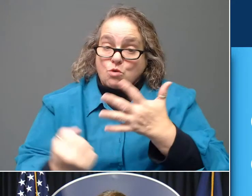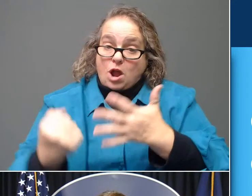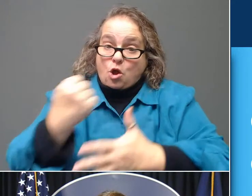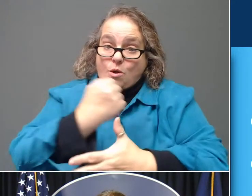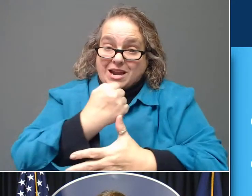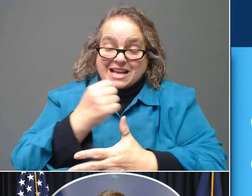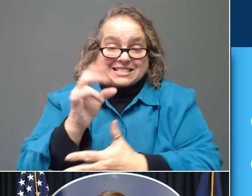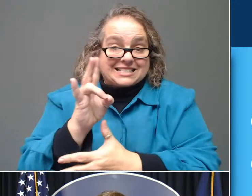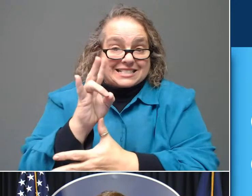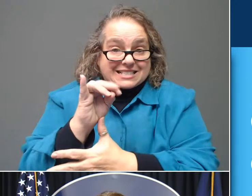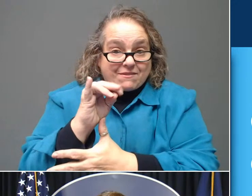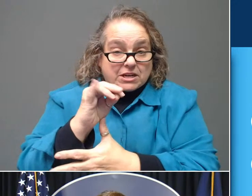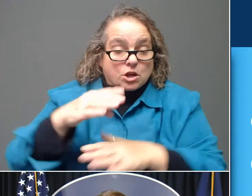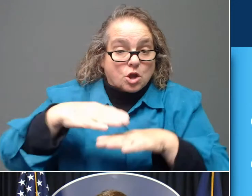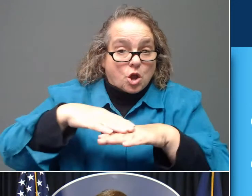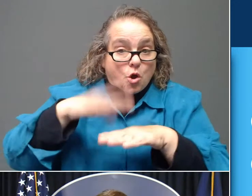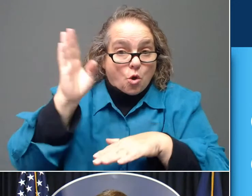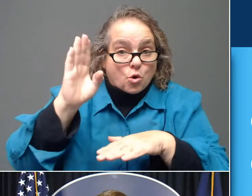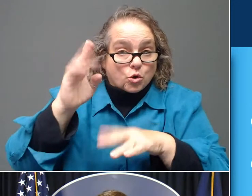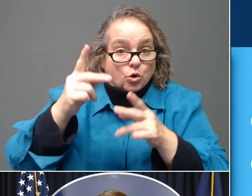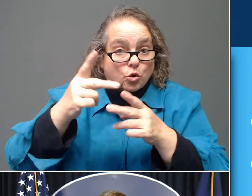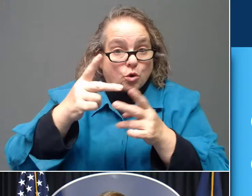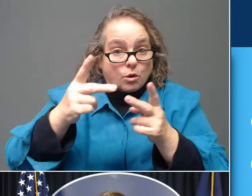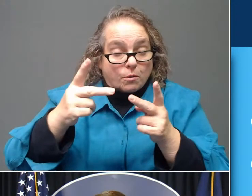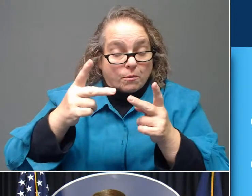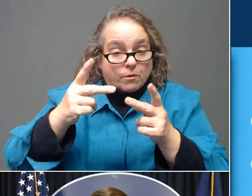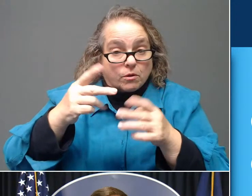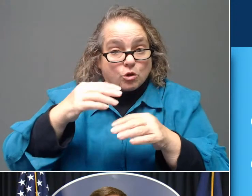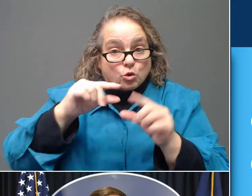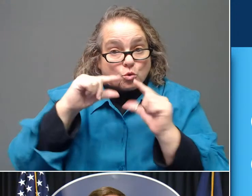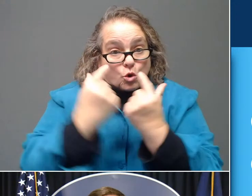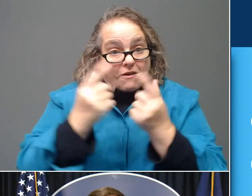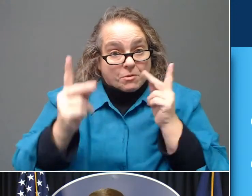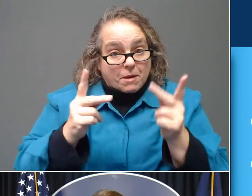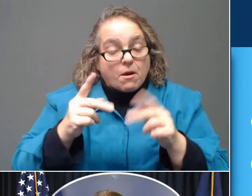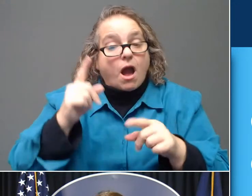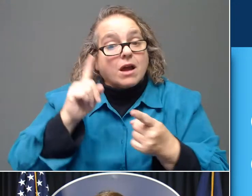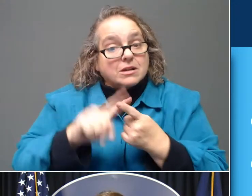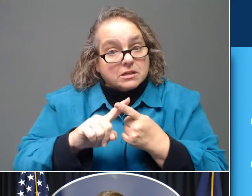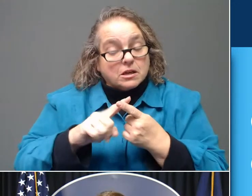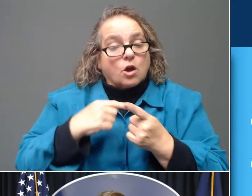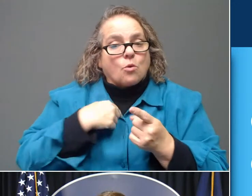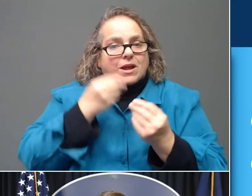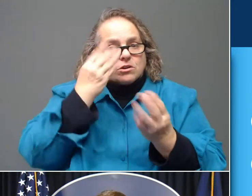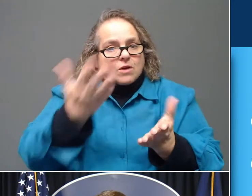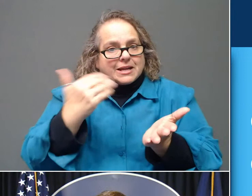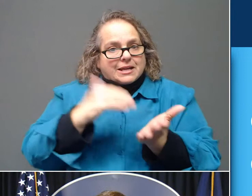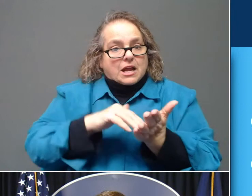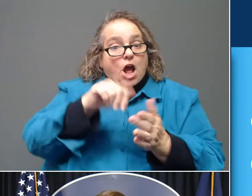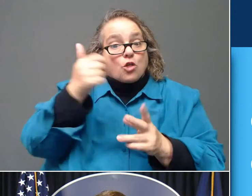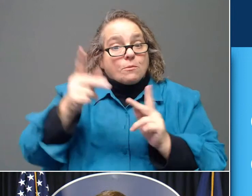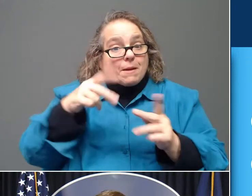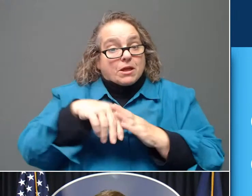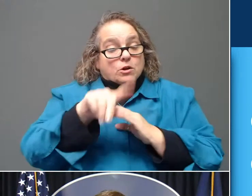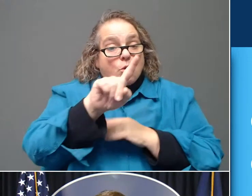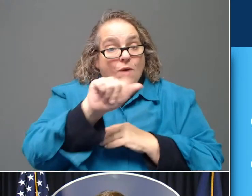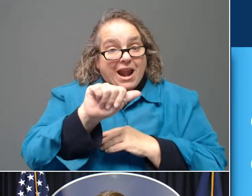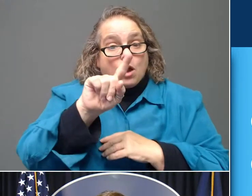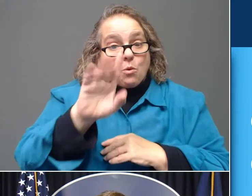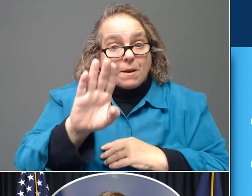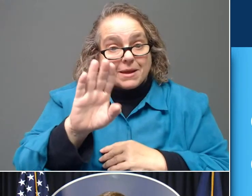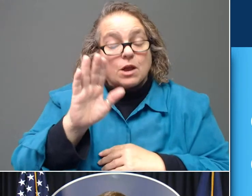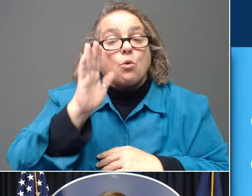older population until further notice. Other persons from Phase 1A and 1B remain eligible for